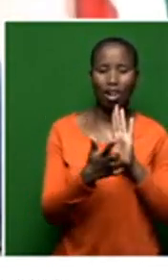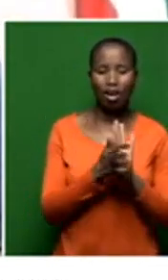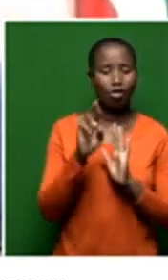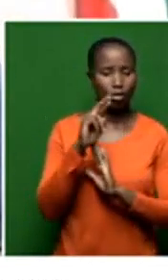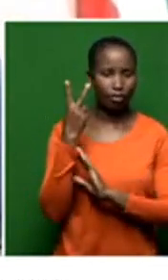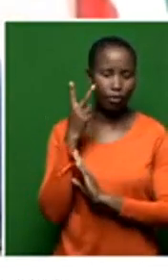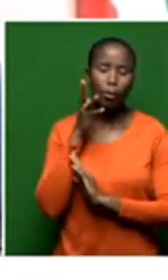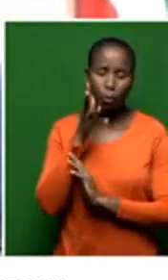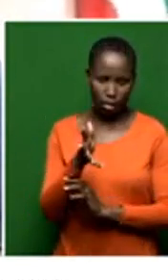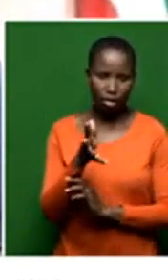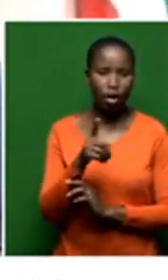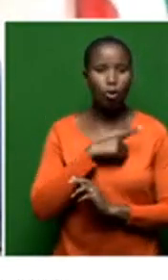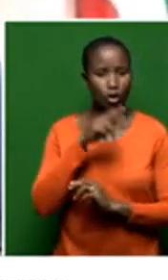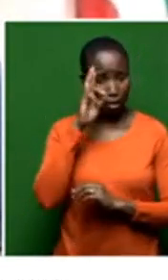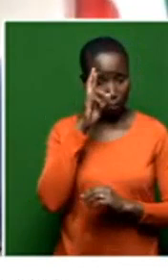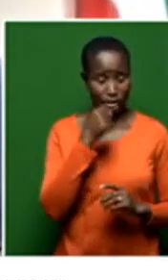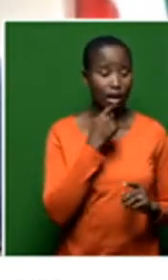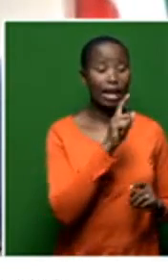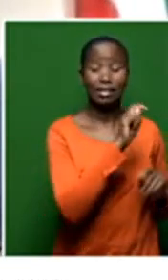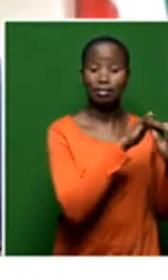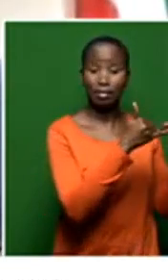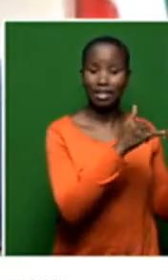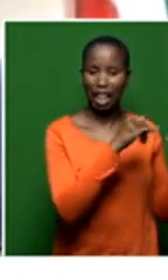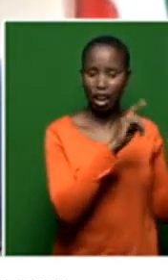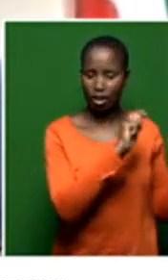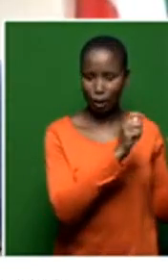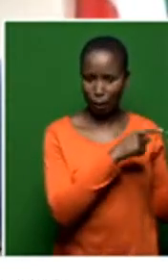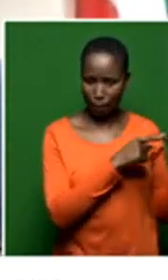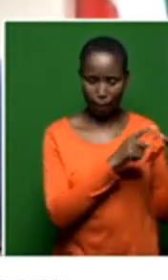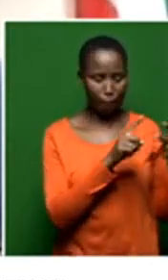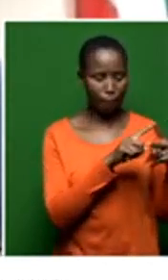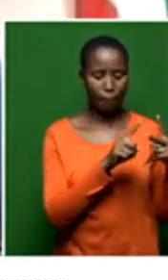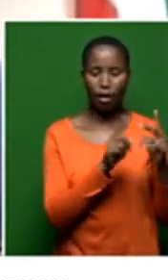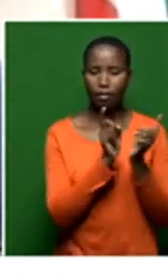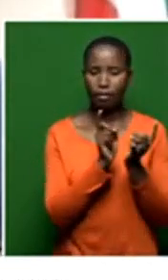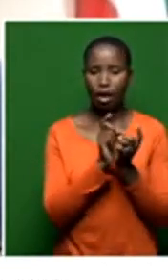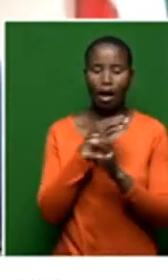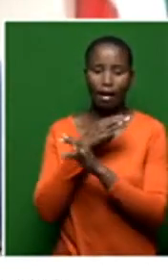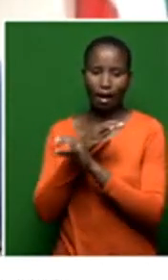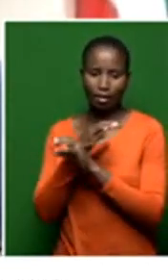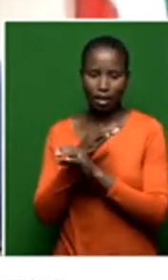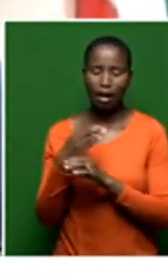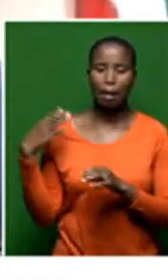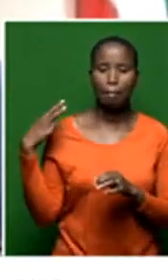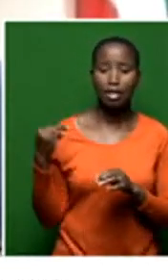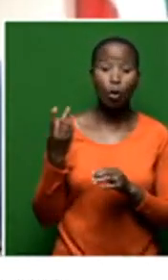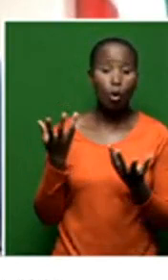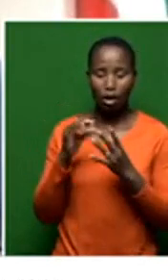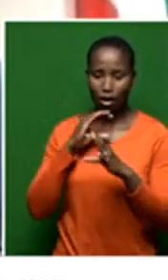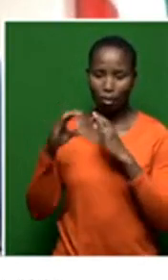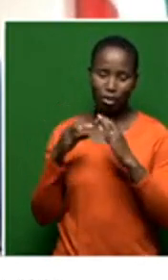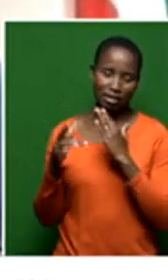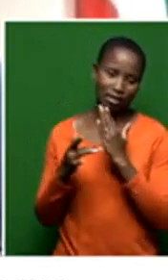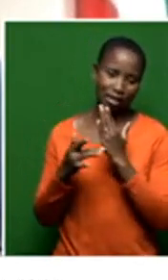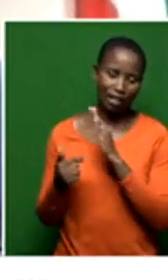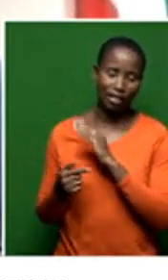there, and as I've said, it's Telkom and one other player, vis-a-vis ICASA, Minister of Communication and Digital